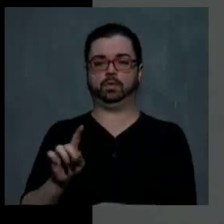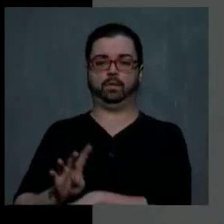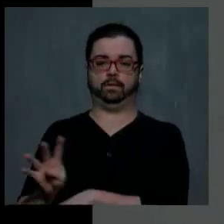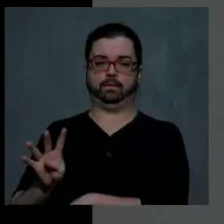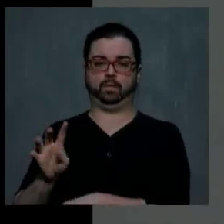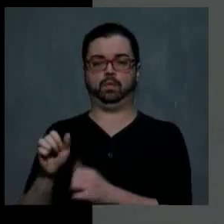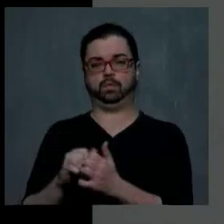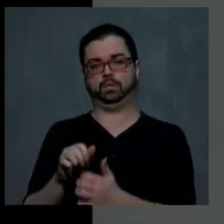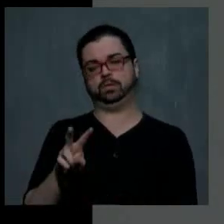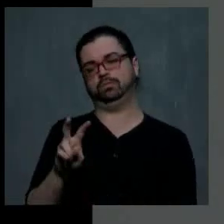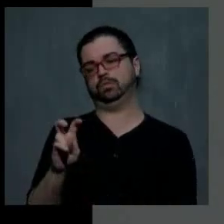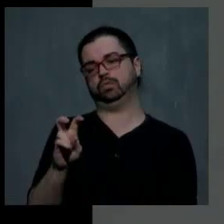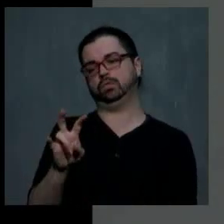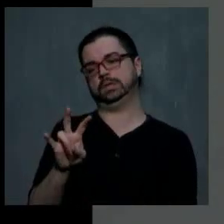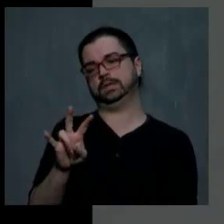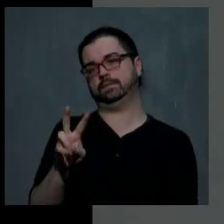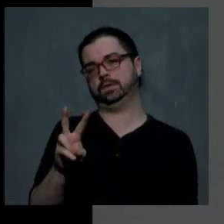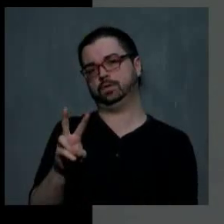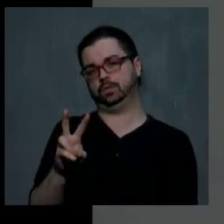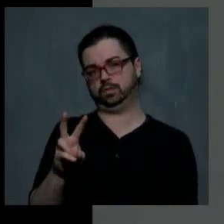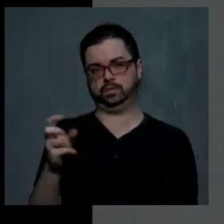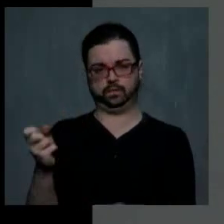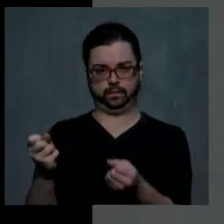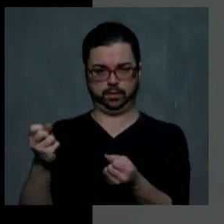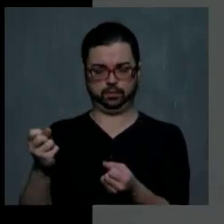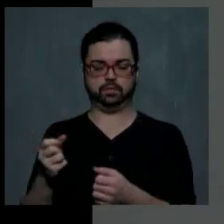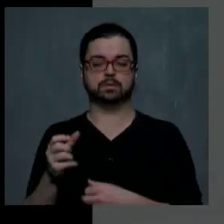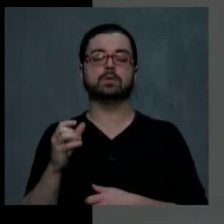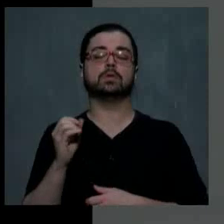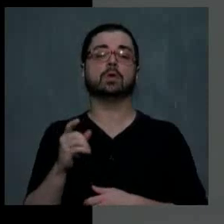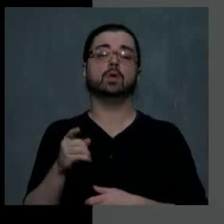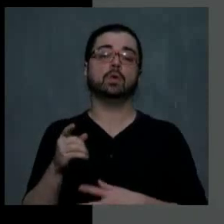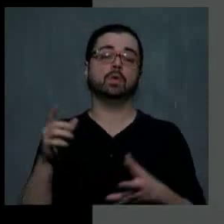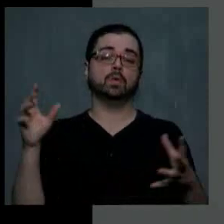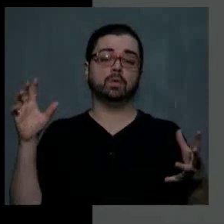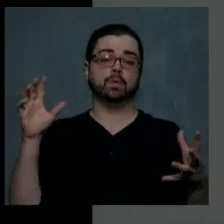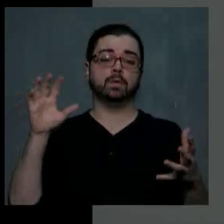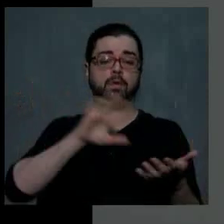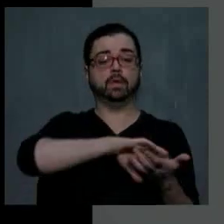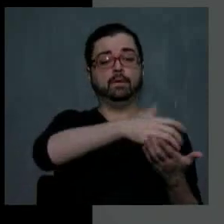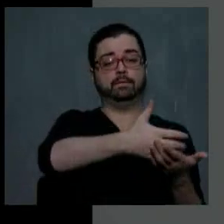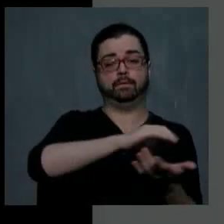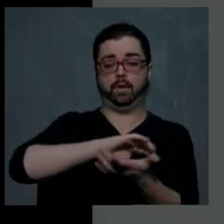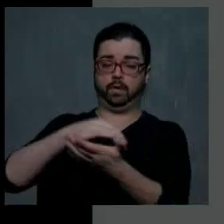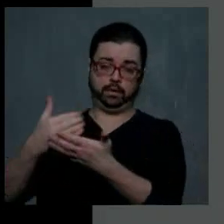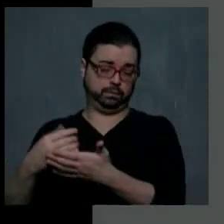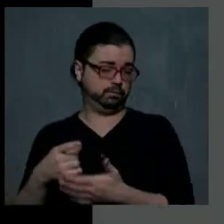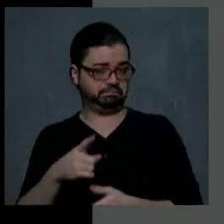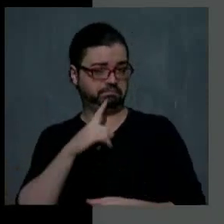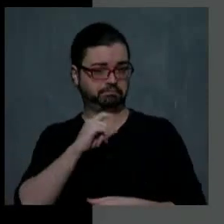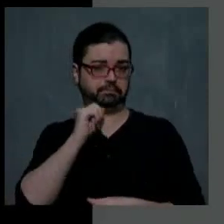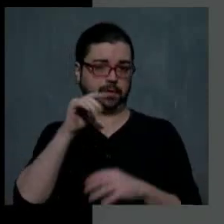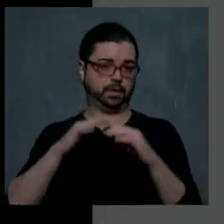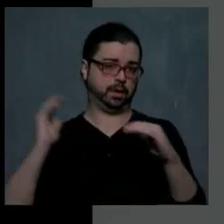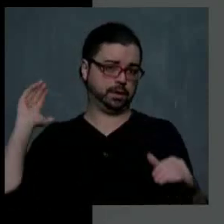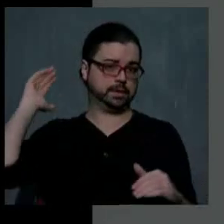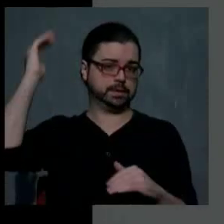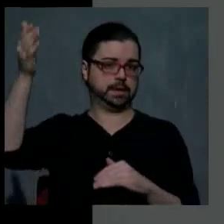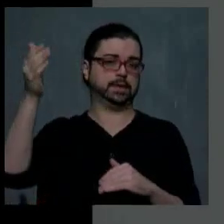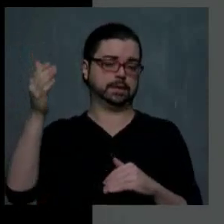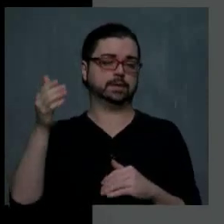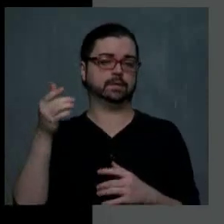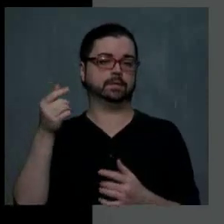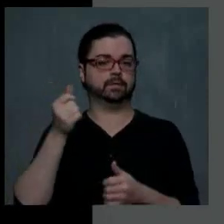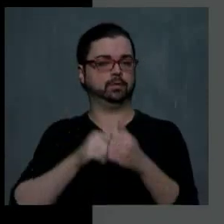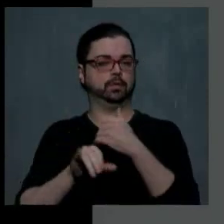with 272 vehicles. So the volumes are not excessive considering the